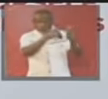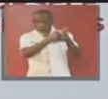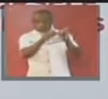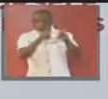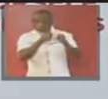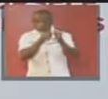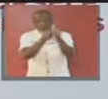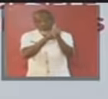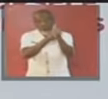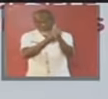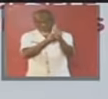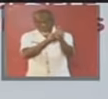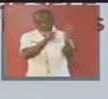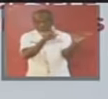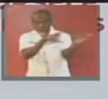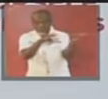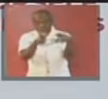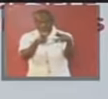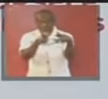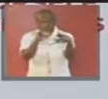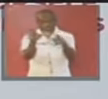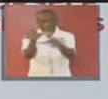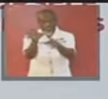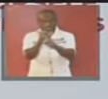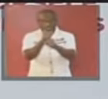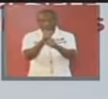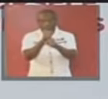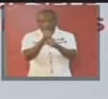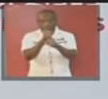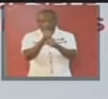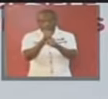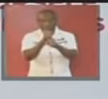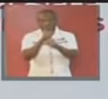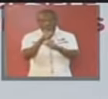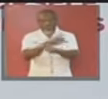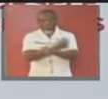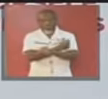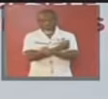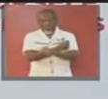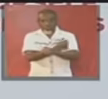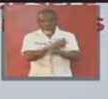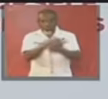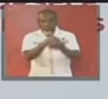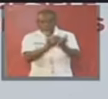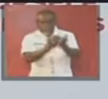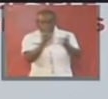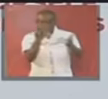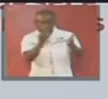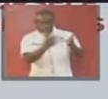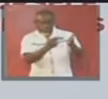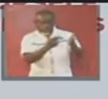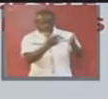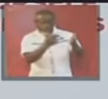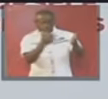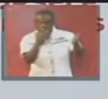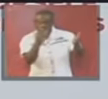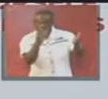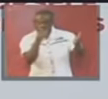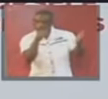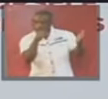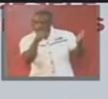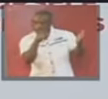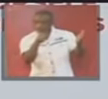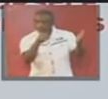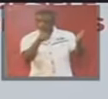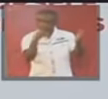Basically, of all the parameters on page 1, we are either light orange, orange or green, which is a